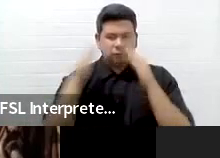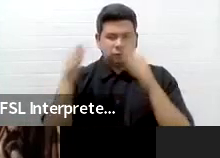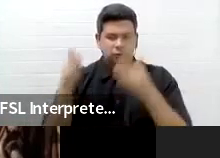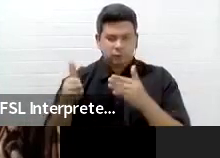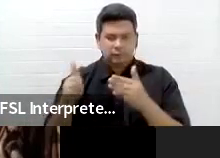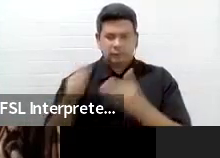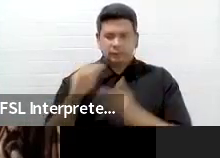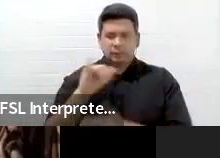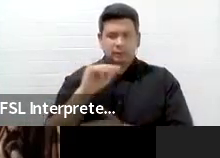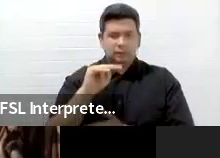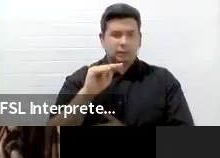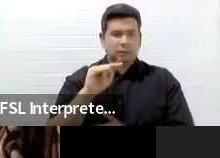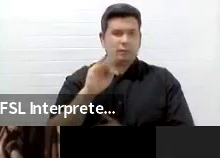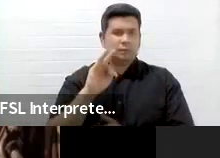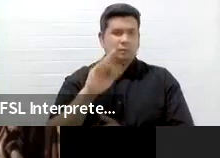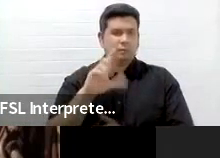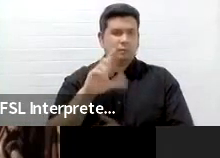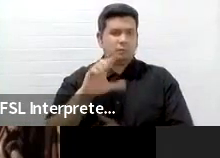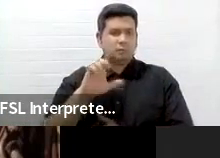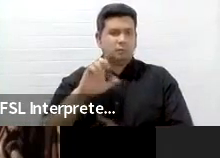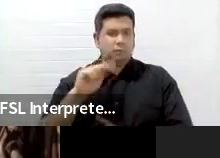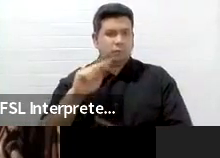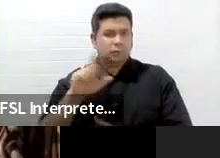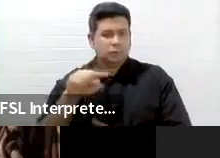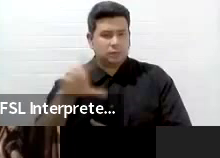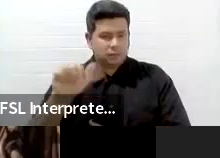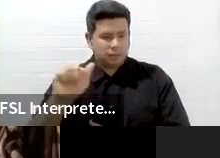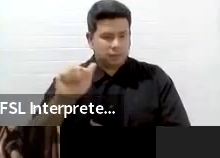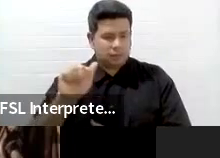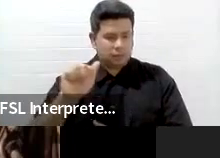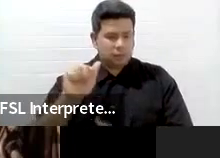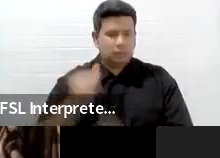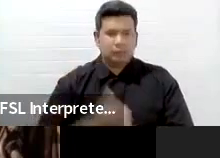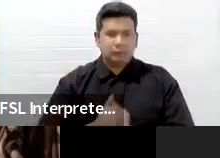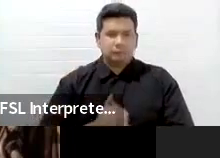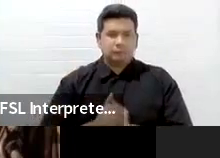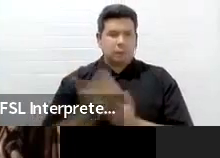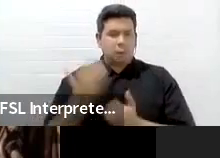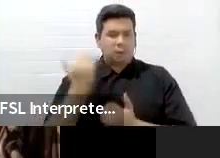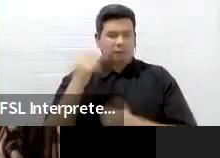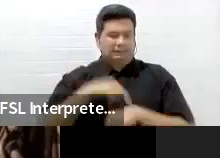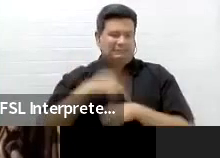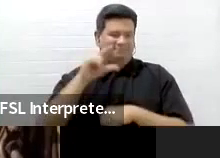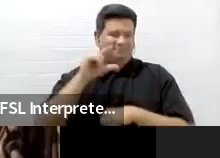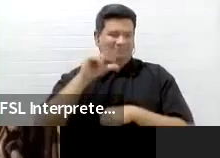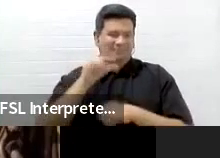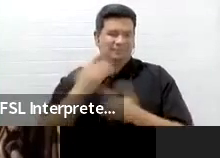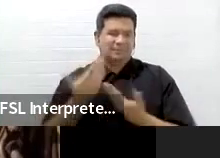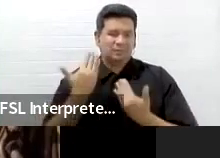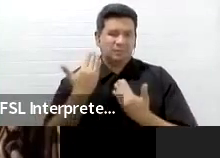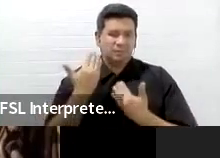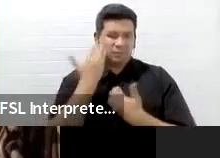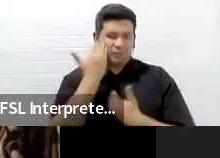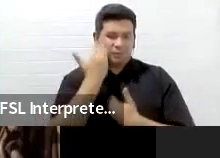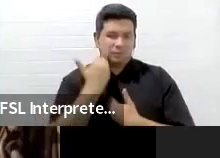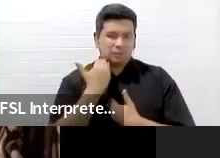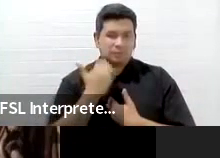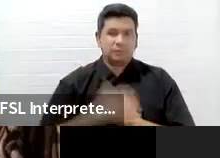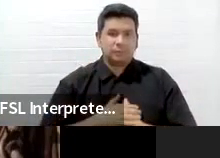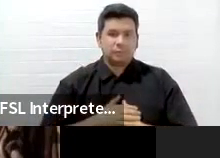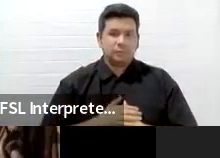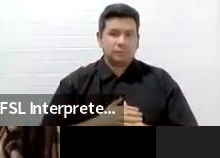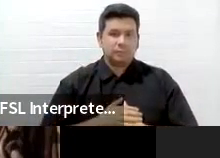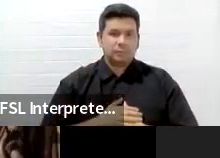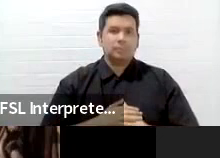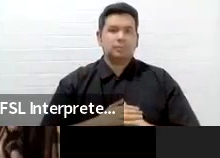influenza for lack of time and for the sake of brevity. So the title of my presentation is Influenza and